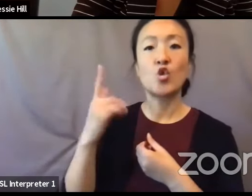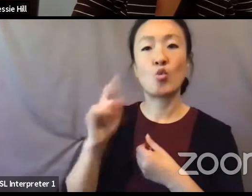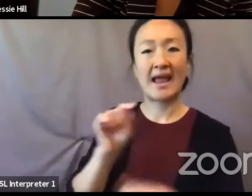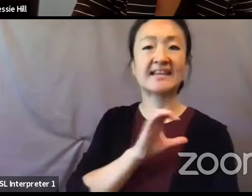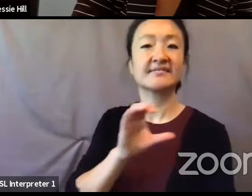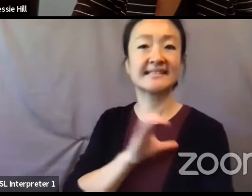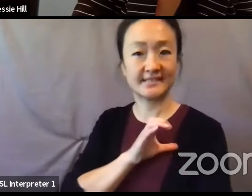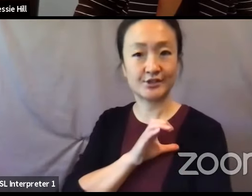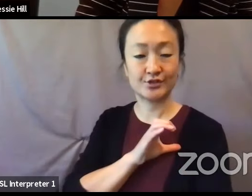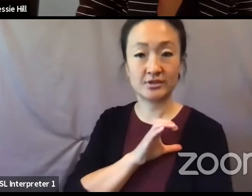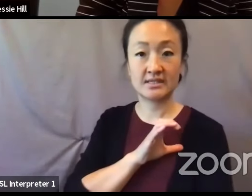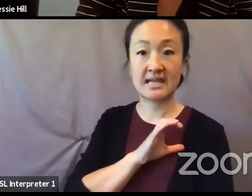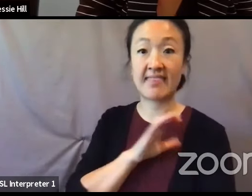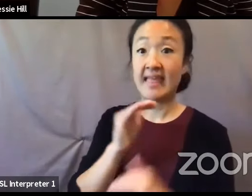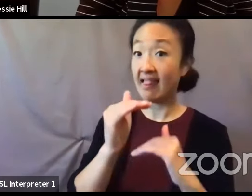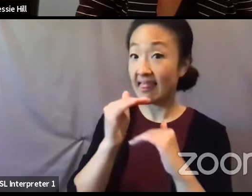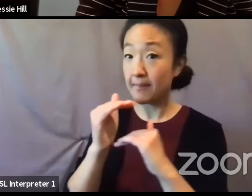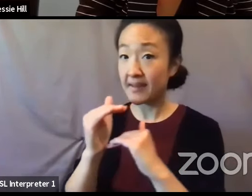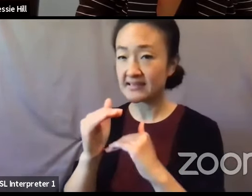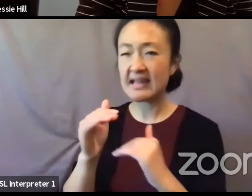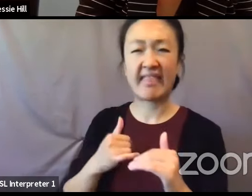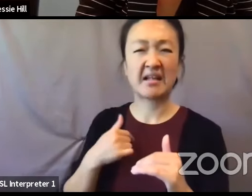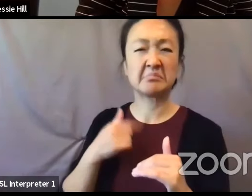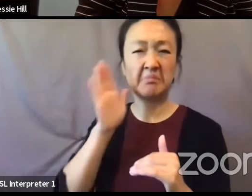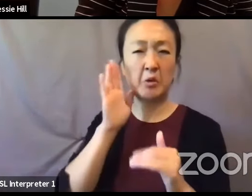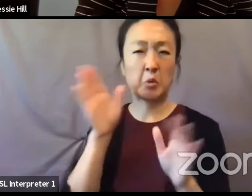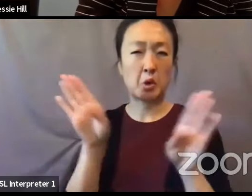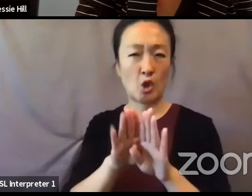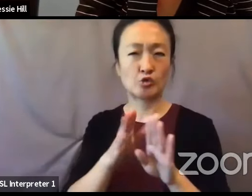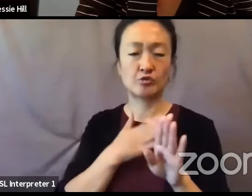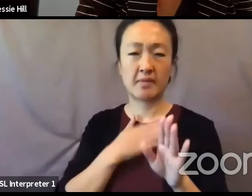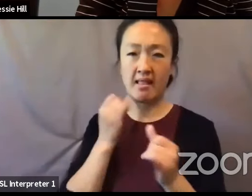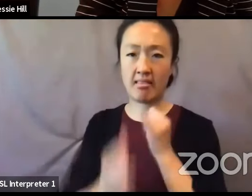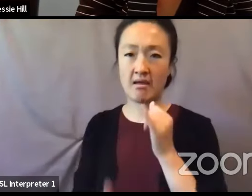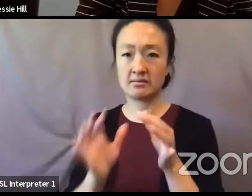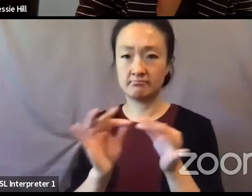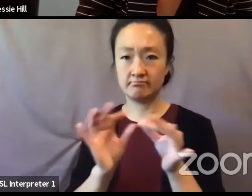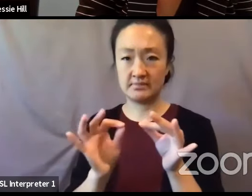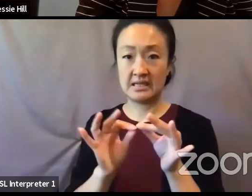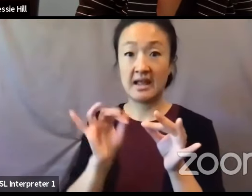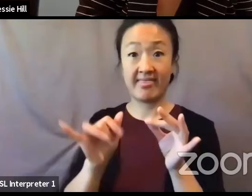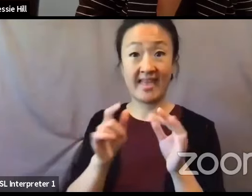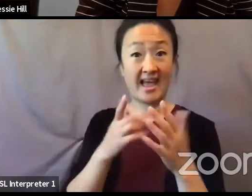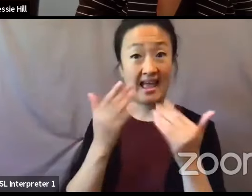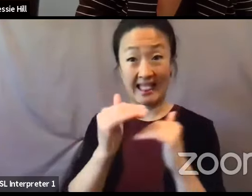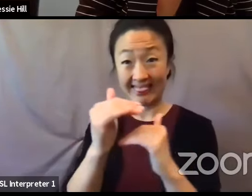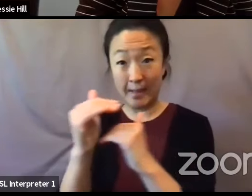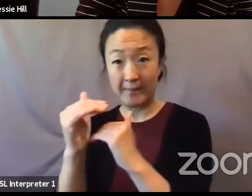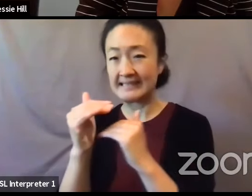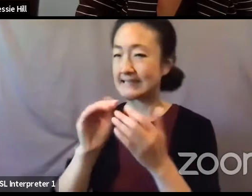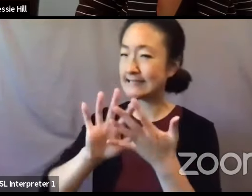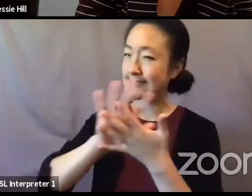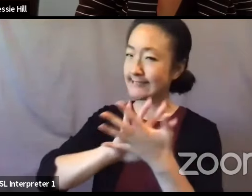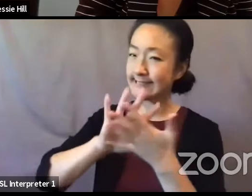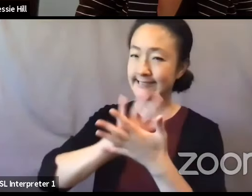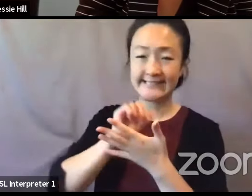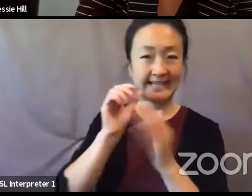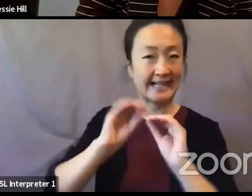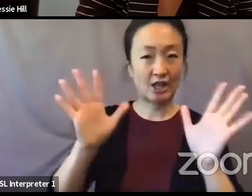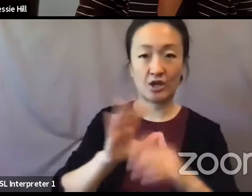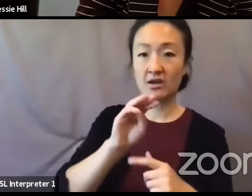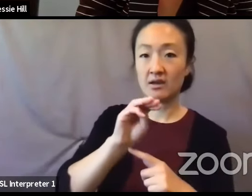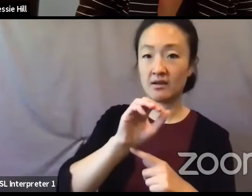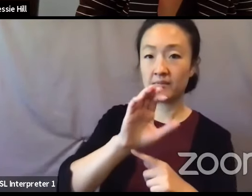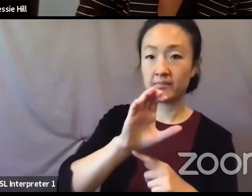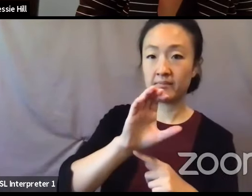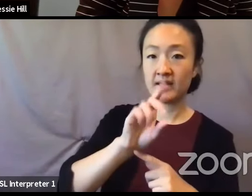of that, and this is the point I'll close with for now, is a bit unclear. McDonald and Heller both dealt